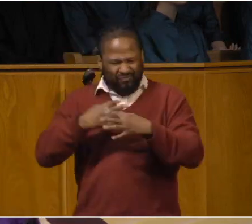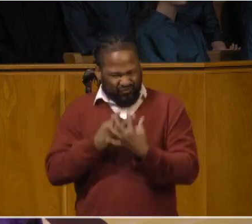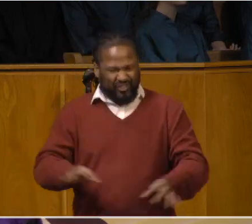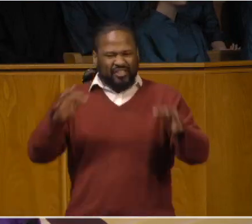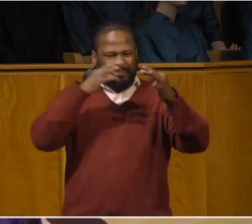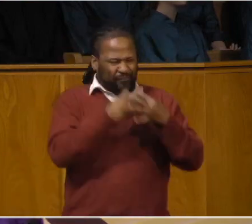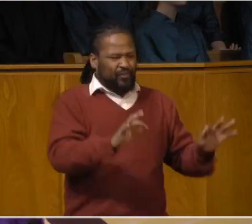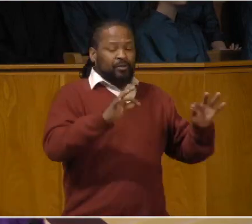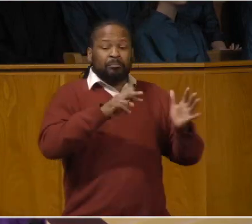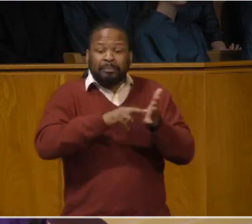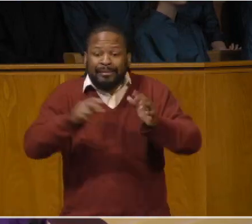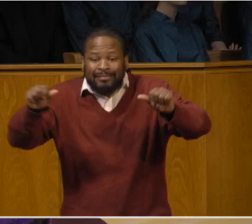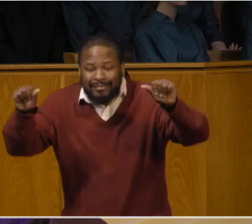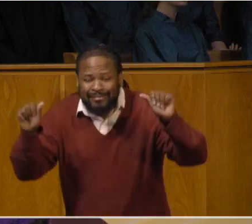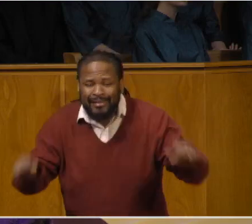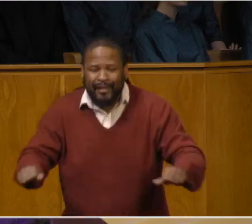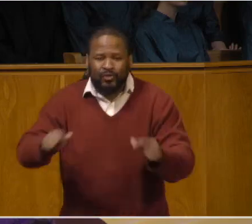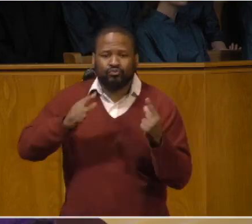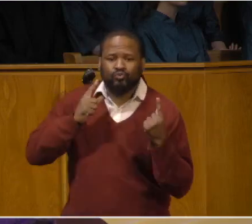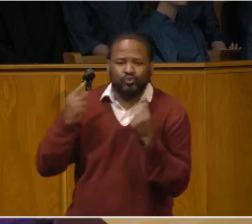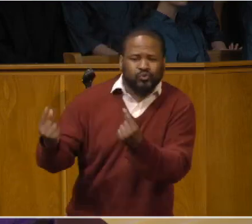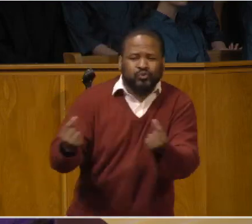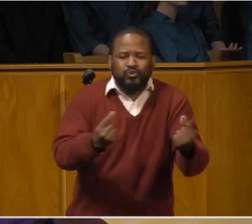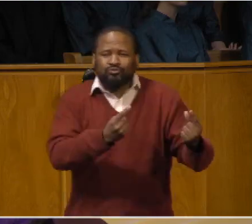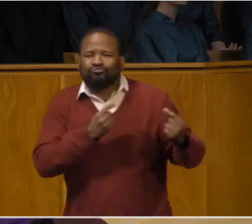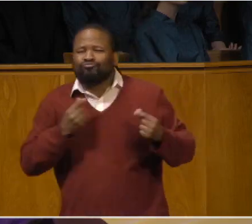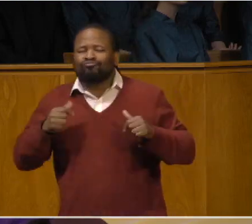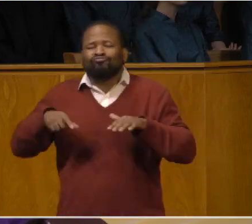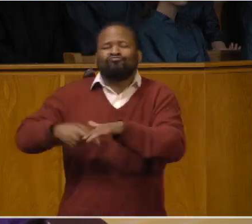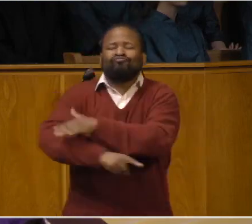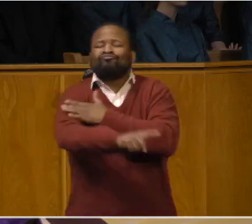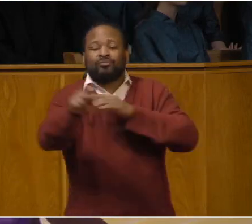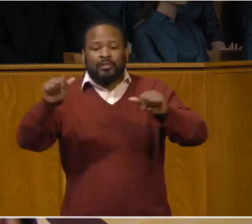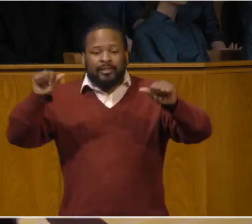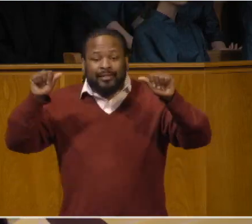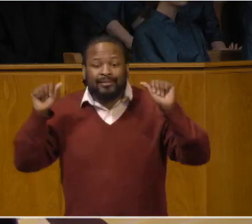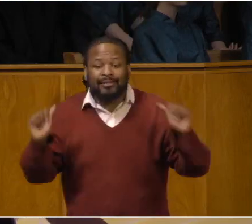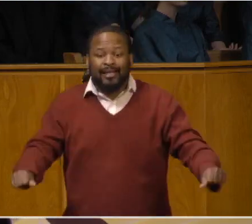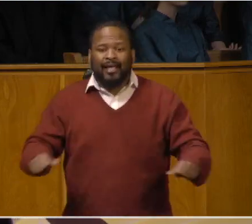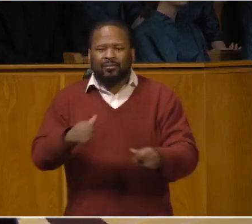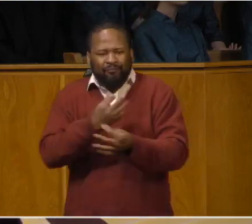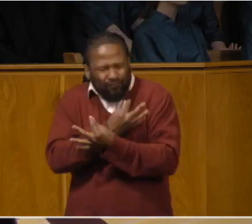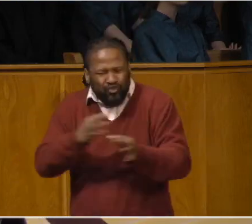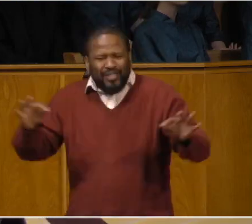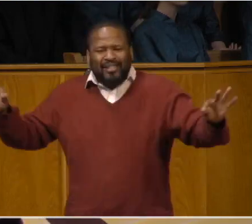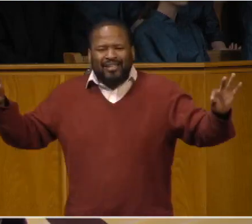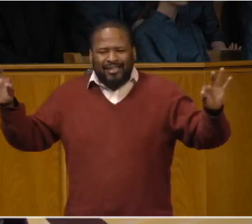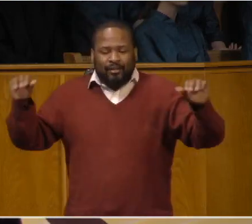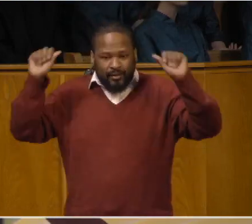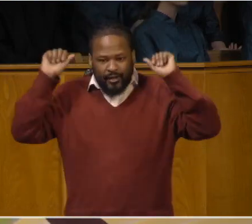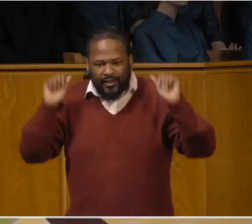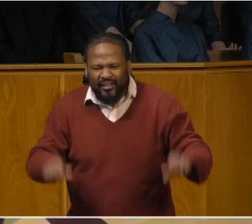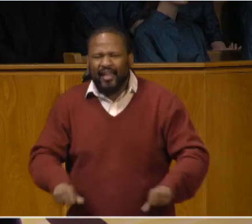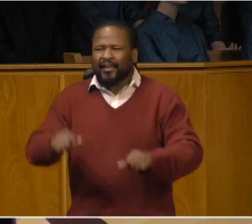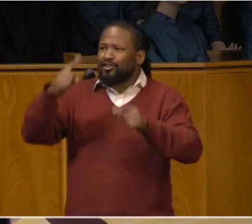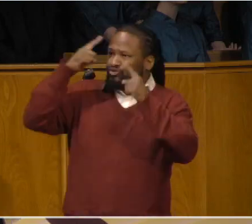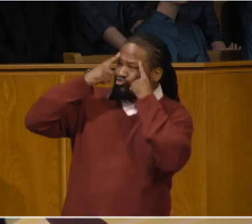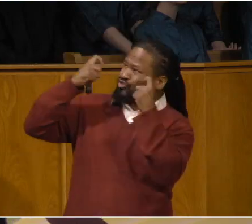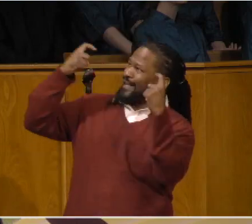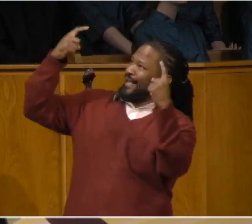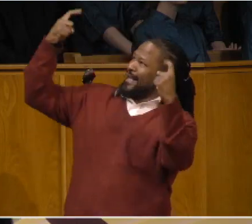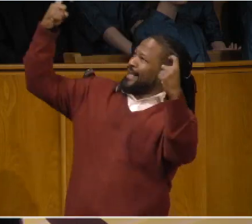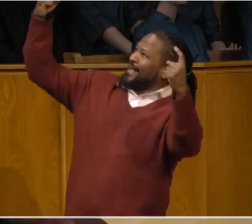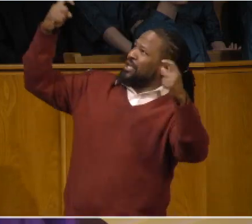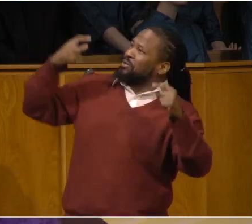is access beyond what is thought to be attainable. It is breathing without someone telling you to hold your breath. It